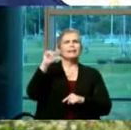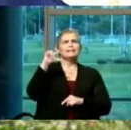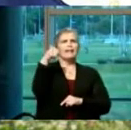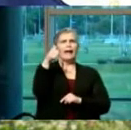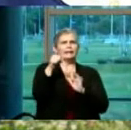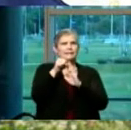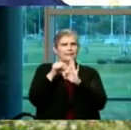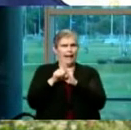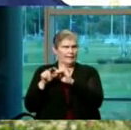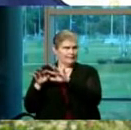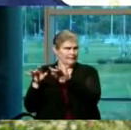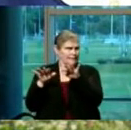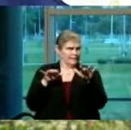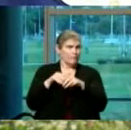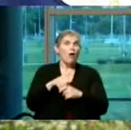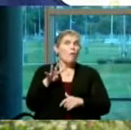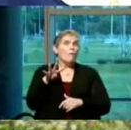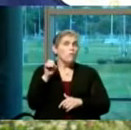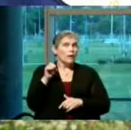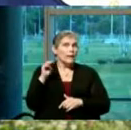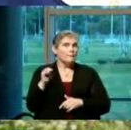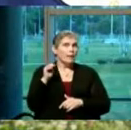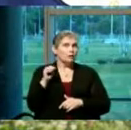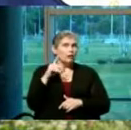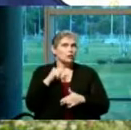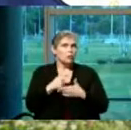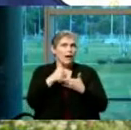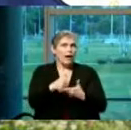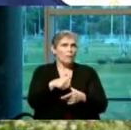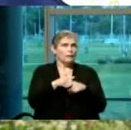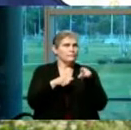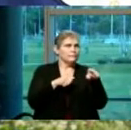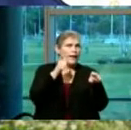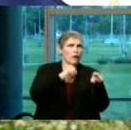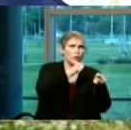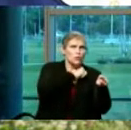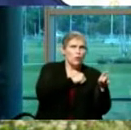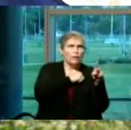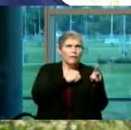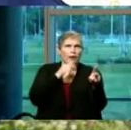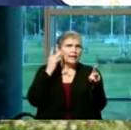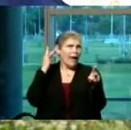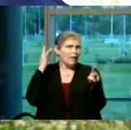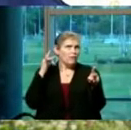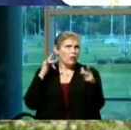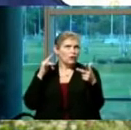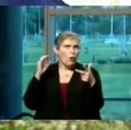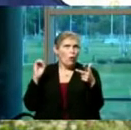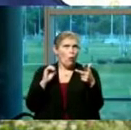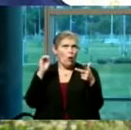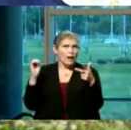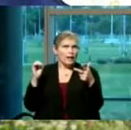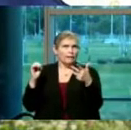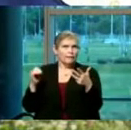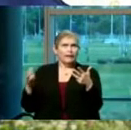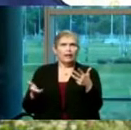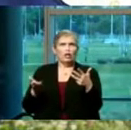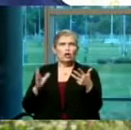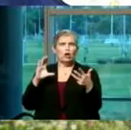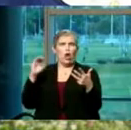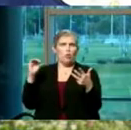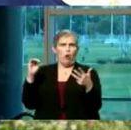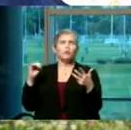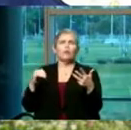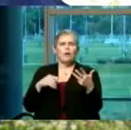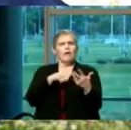and over $40 million of which was to help producers in Arizona, California, Oregon, and here in Colorado,